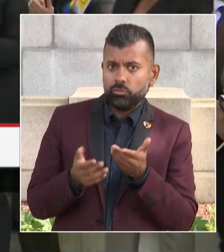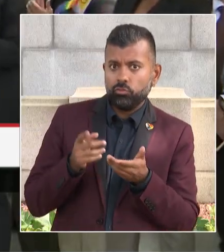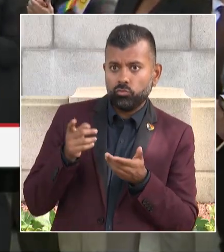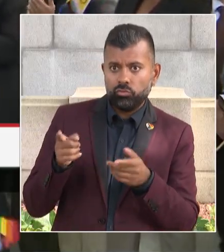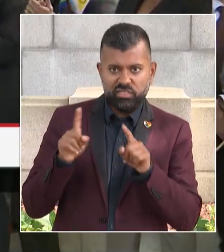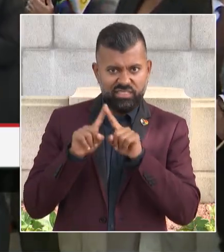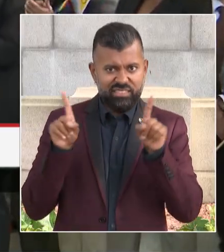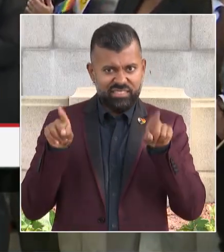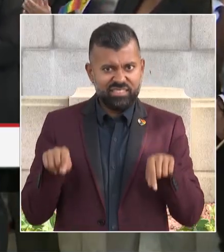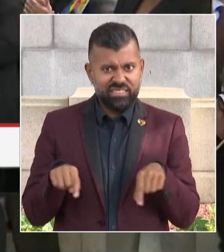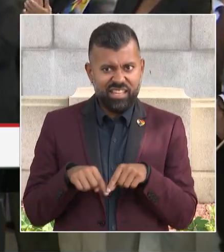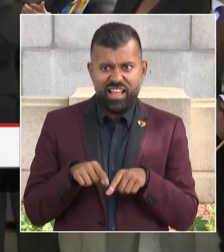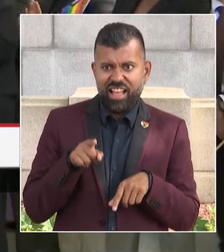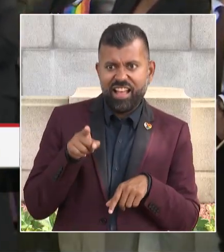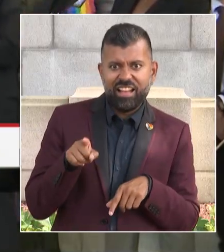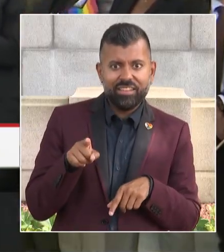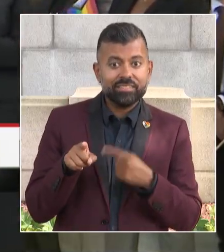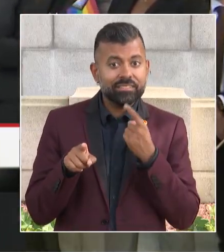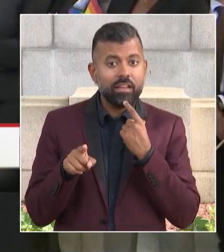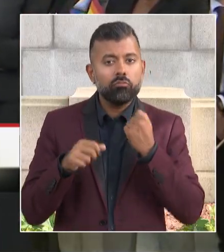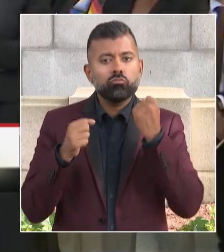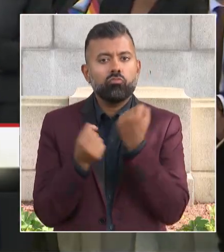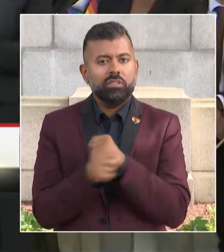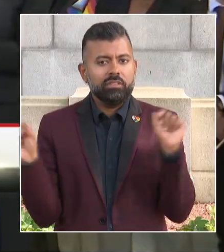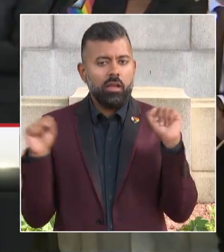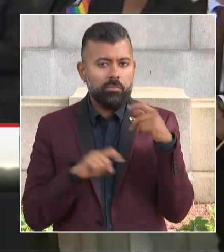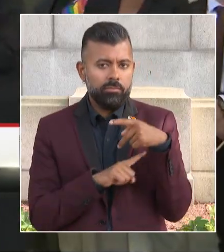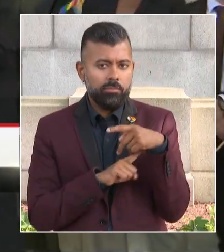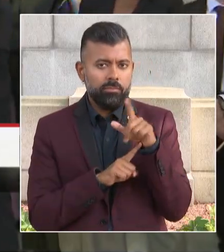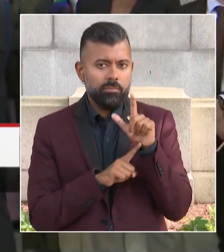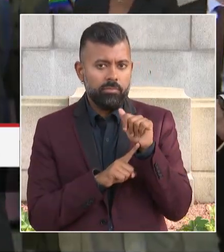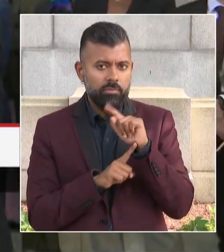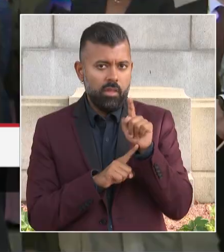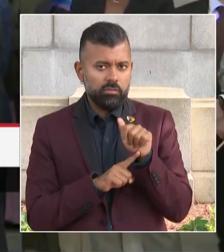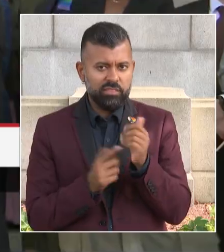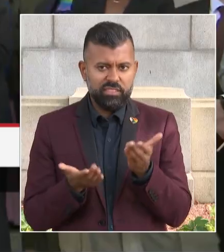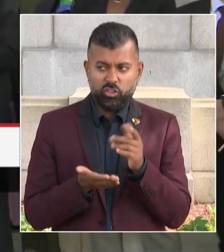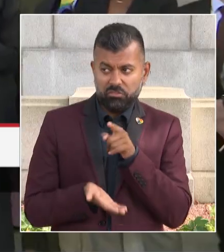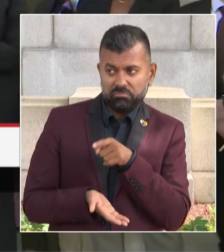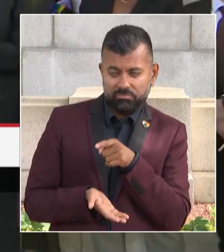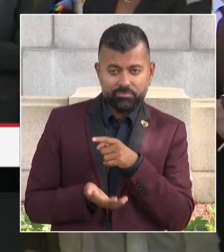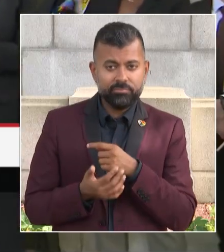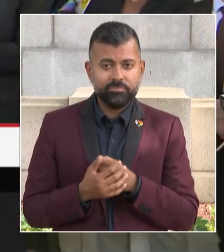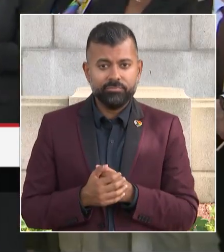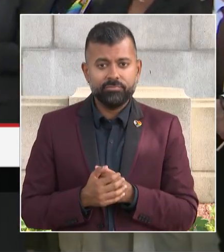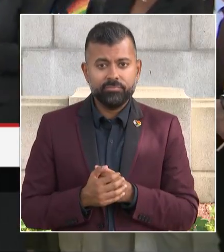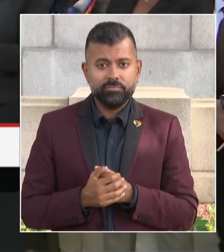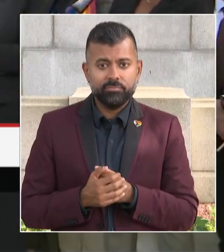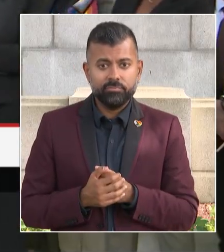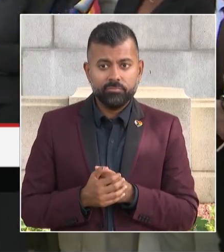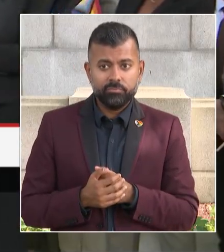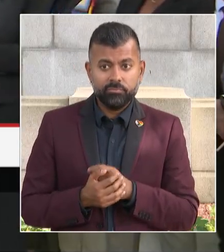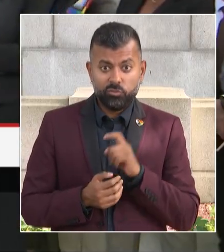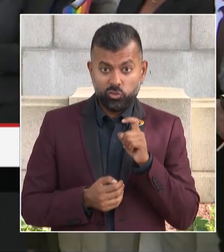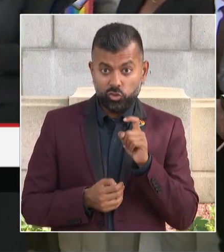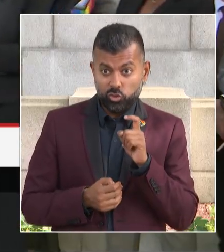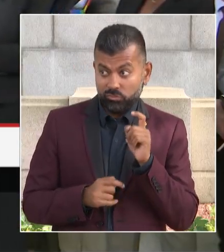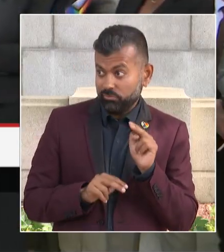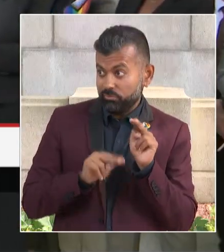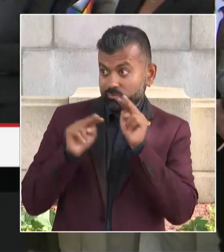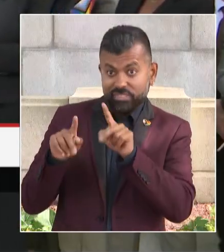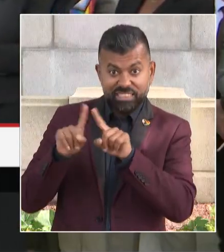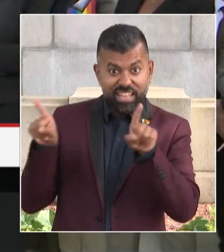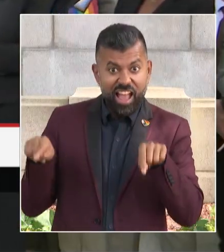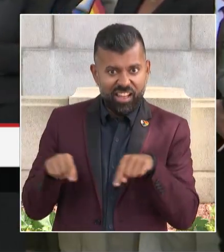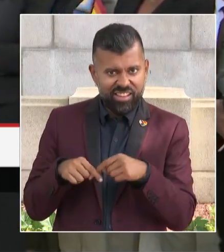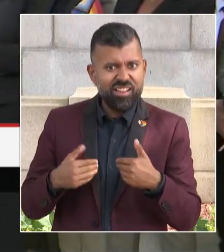And one of the things it does, it reminds me when I think about pride, it is much more than, as it says, a picket,